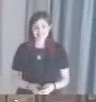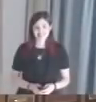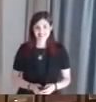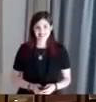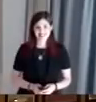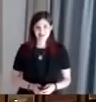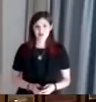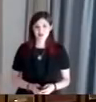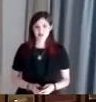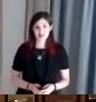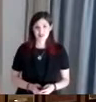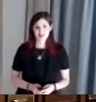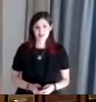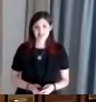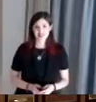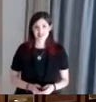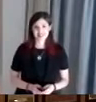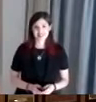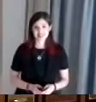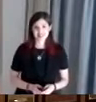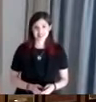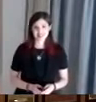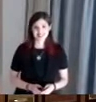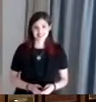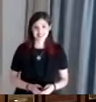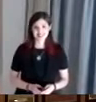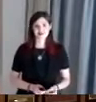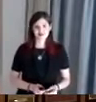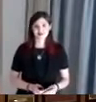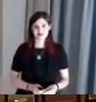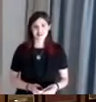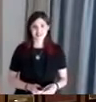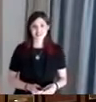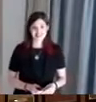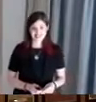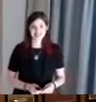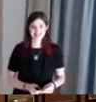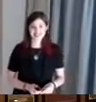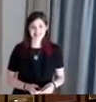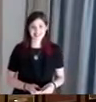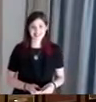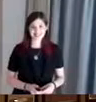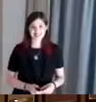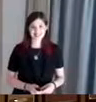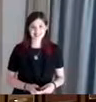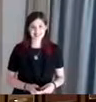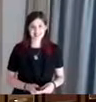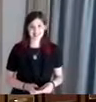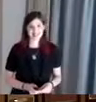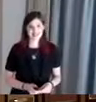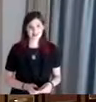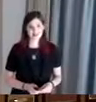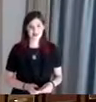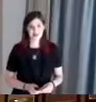I wanted your perspective, your take, and I asked you, can you bring us something that is untypical cyber attack